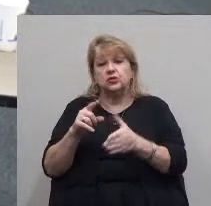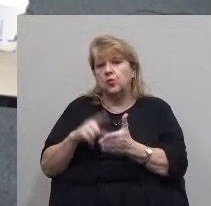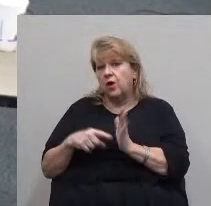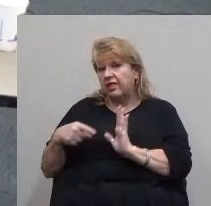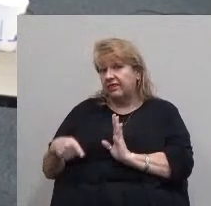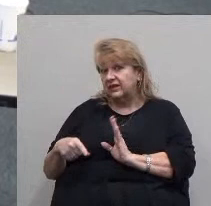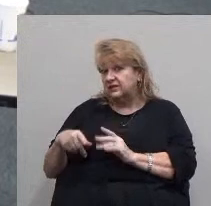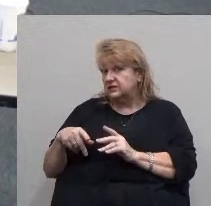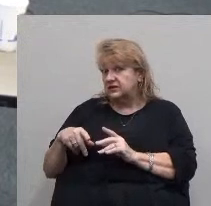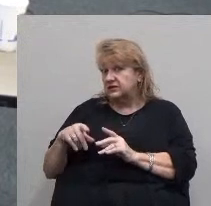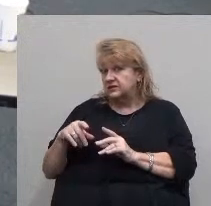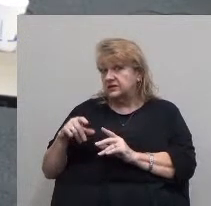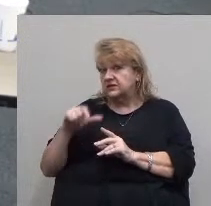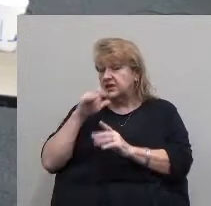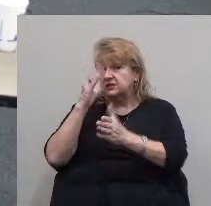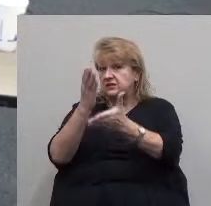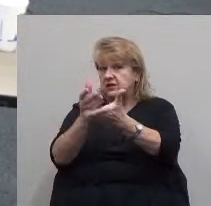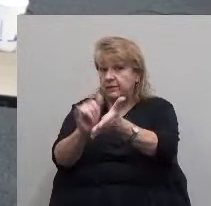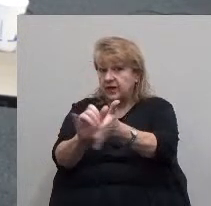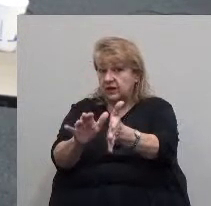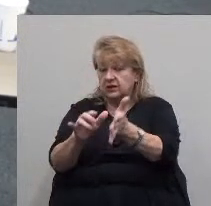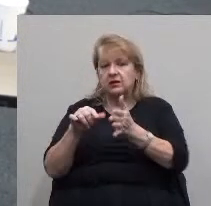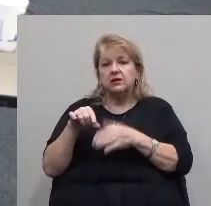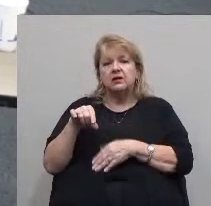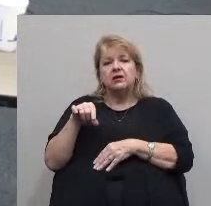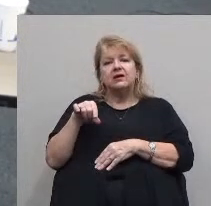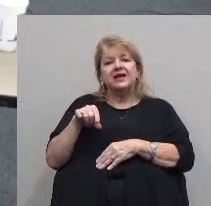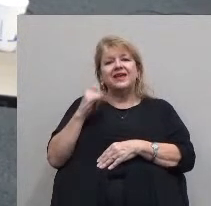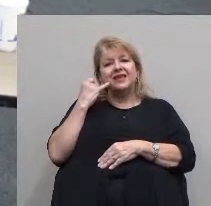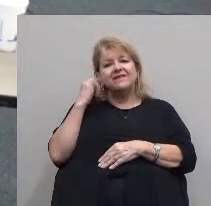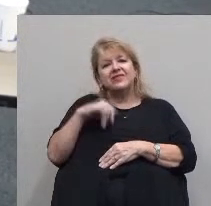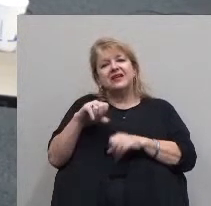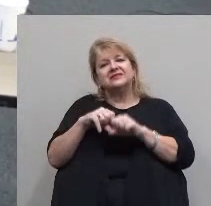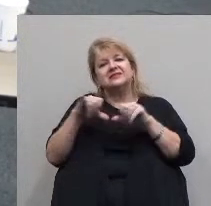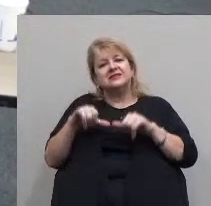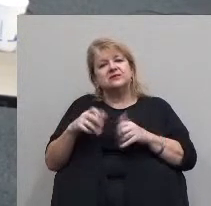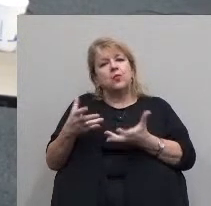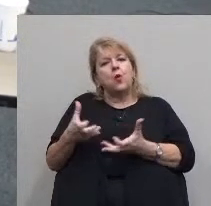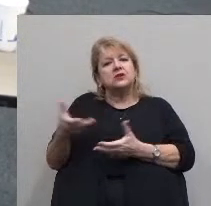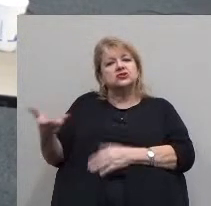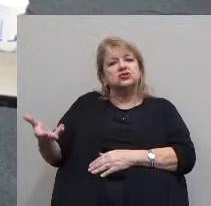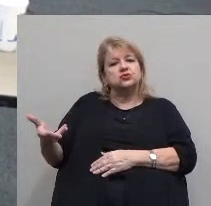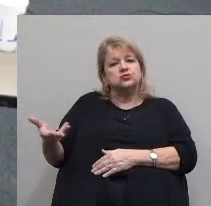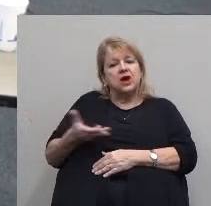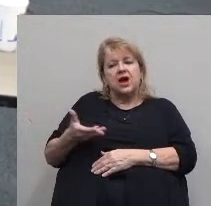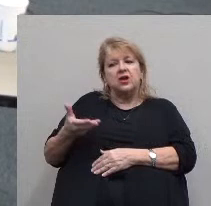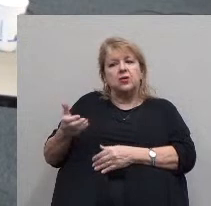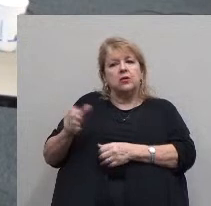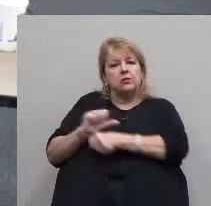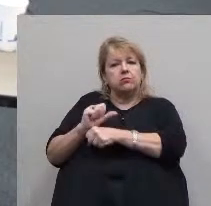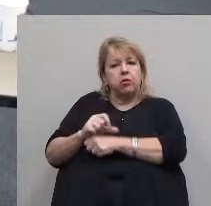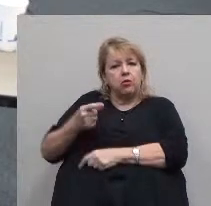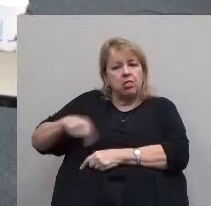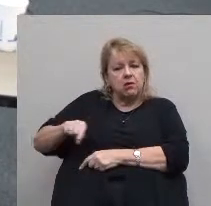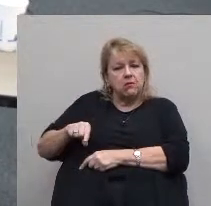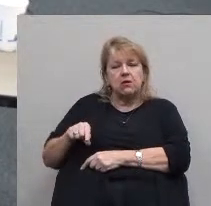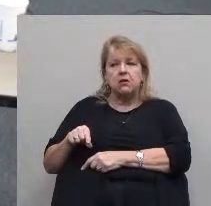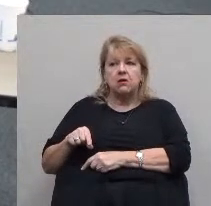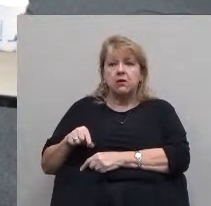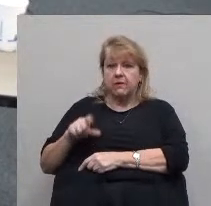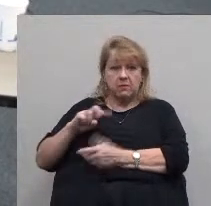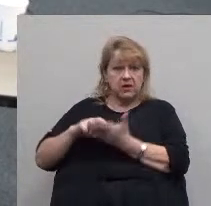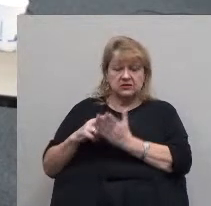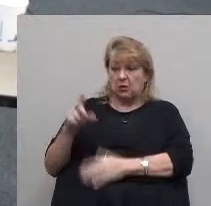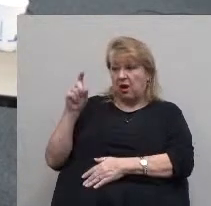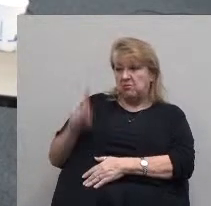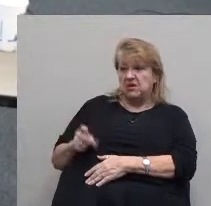will allow, and it's only if a system wants to employ. So there's not a mandate that a system has to employ. But what this will allow